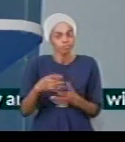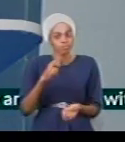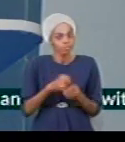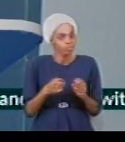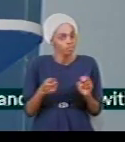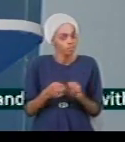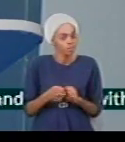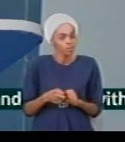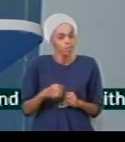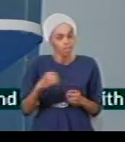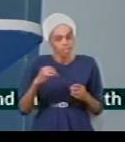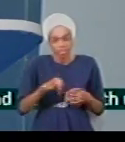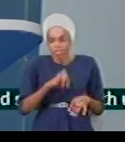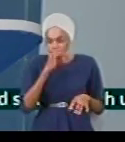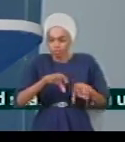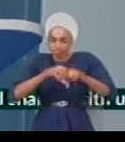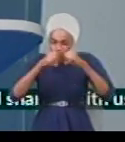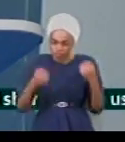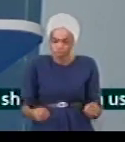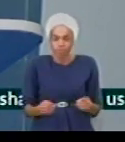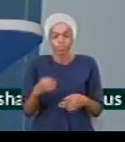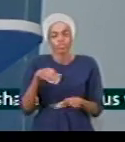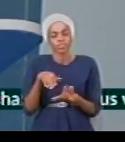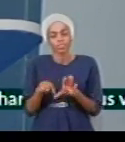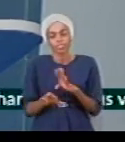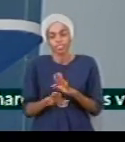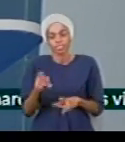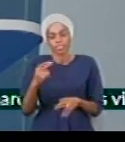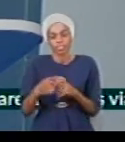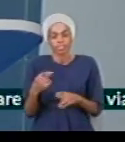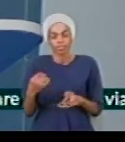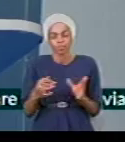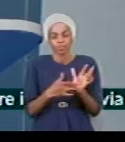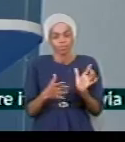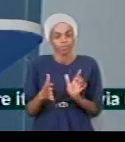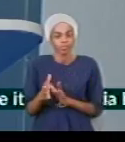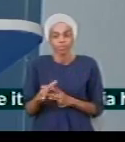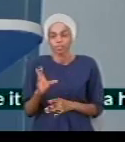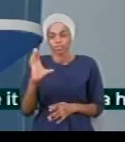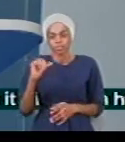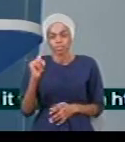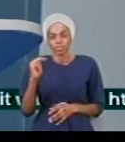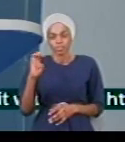tonight. Paralysis must bow tonight. Blindness must bow tonight.